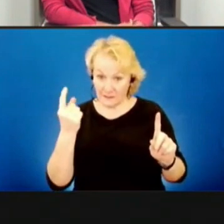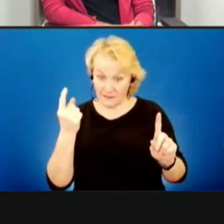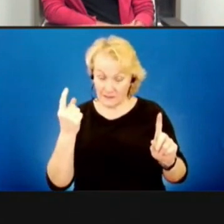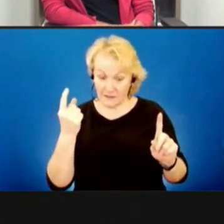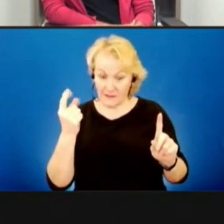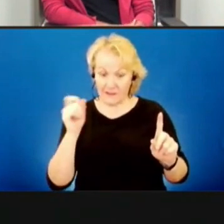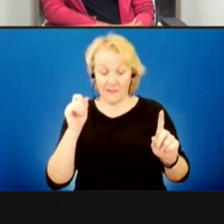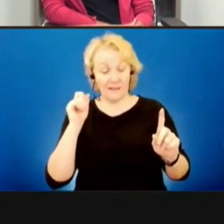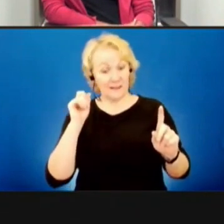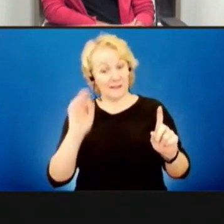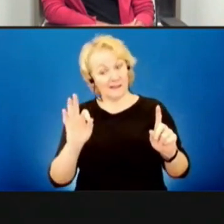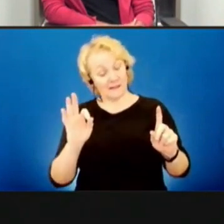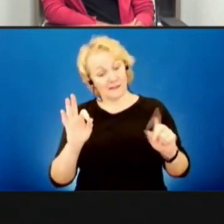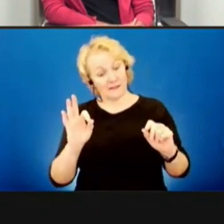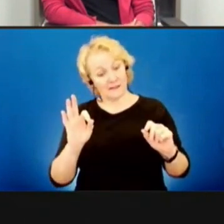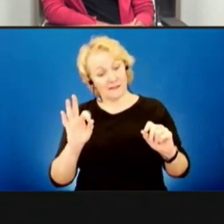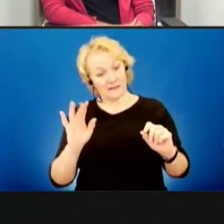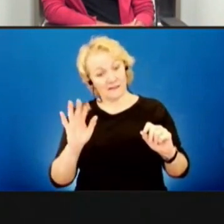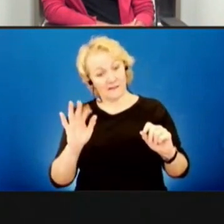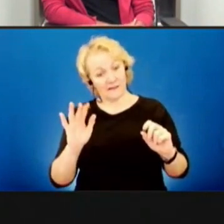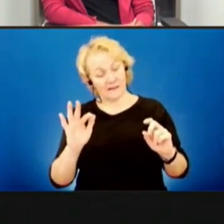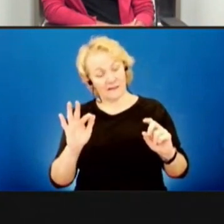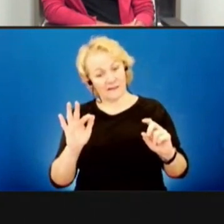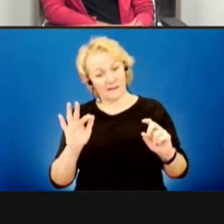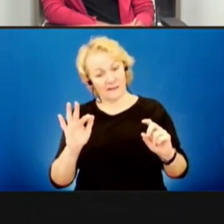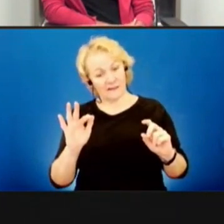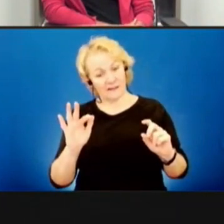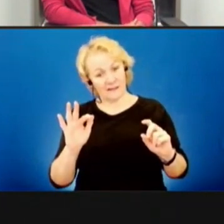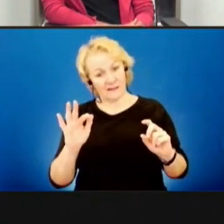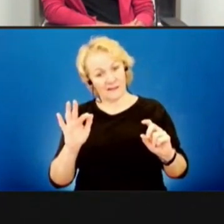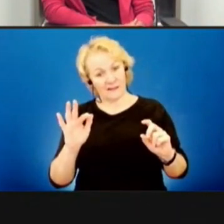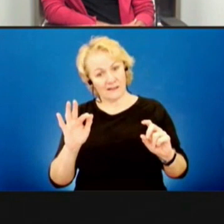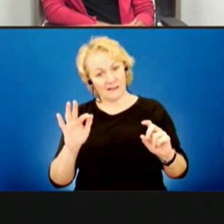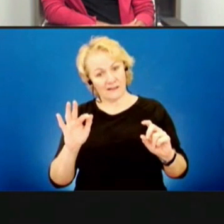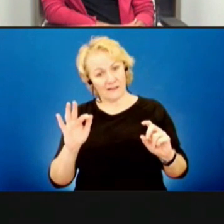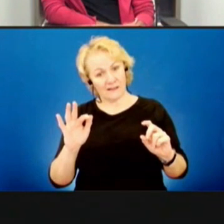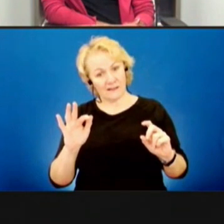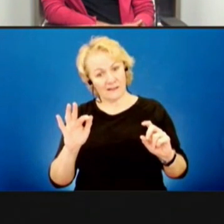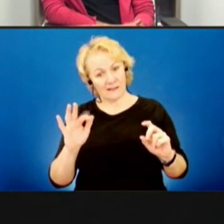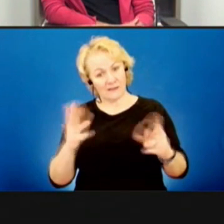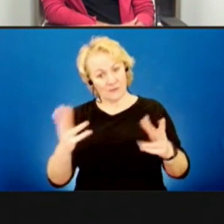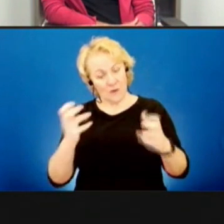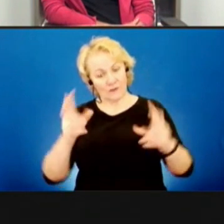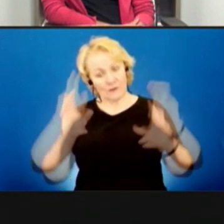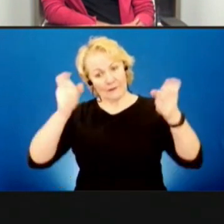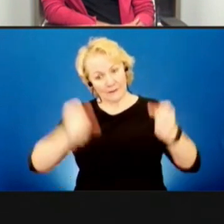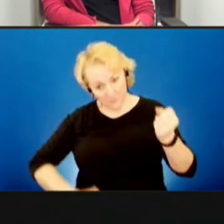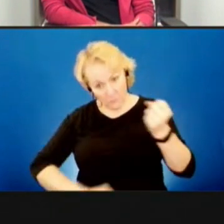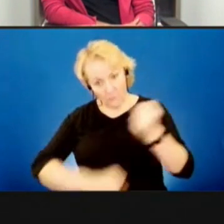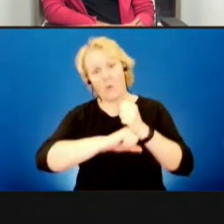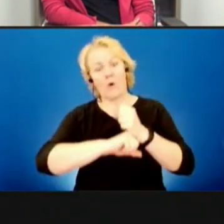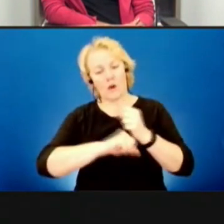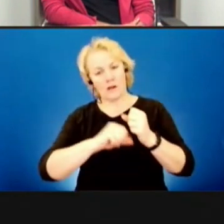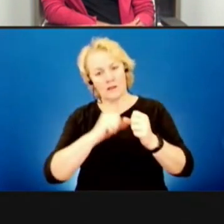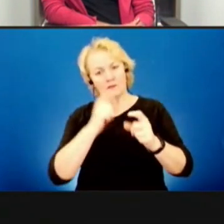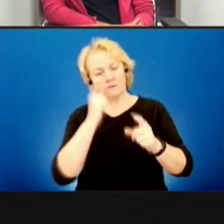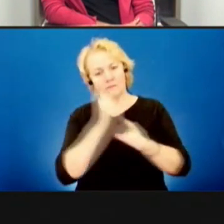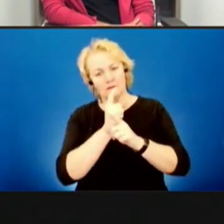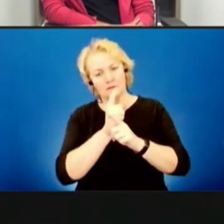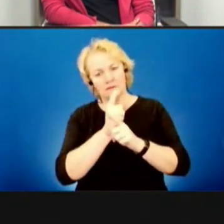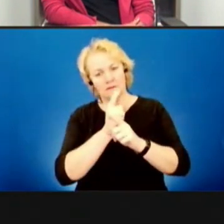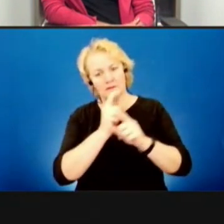if they are going to be a part of the solution in this effort, it's going to be really key